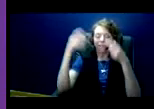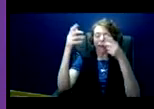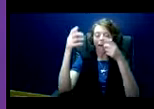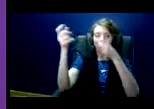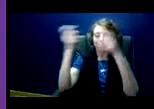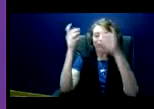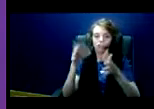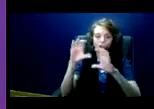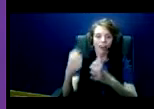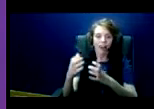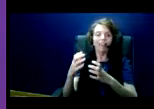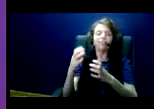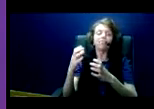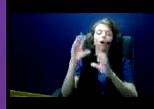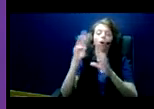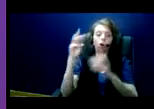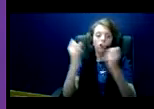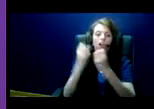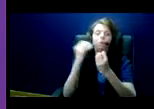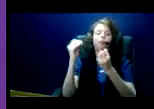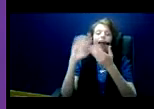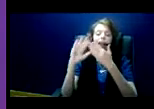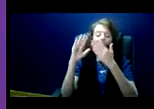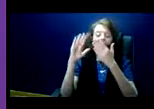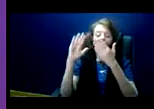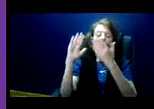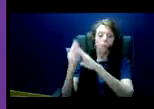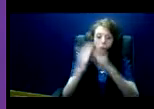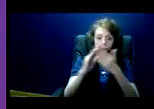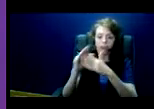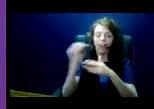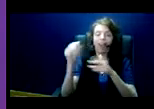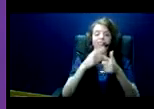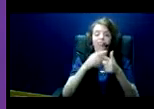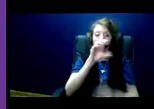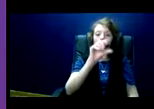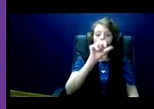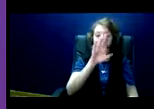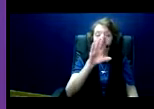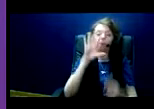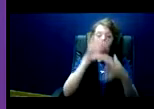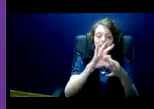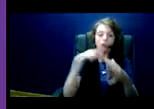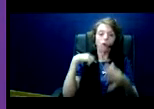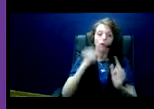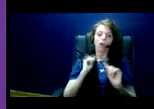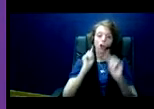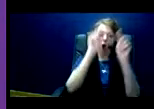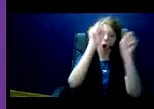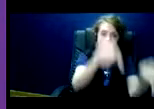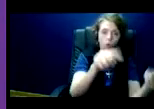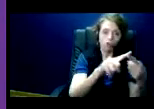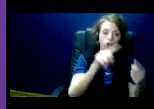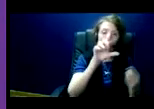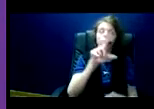workshops and community events throughout the year. And the other bucket of programming is Collab Connect, where we go to our partners. So we've partnered with